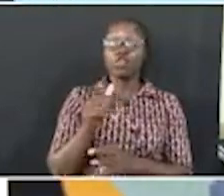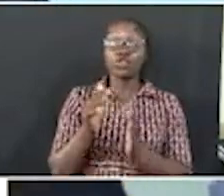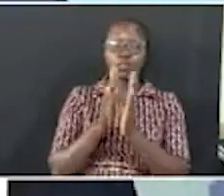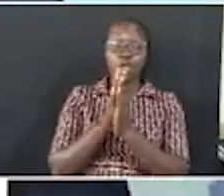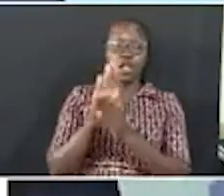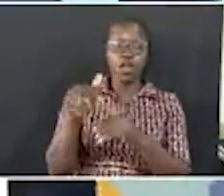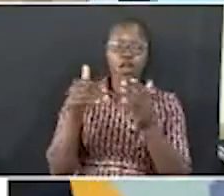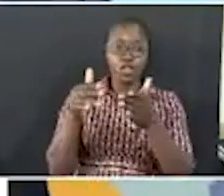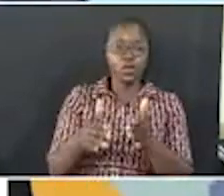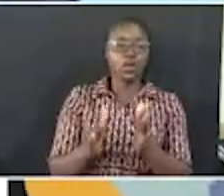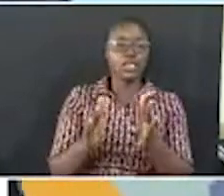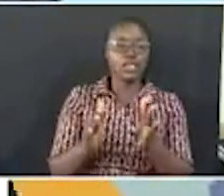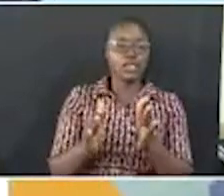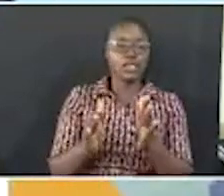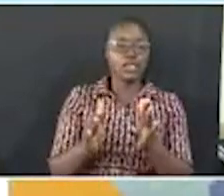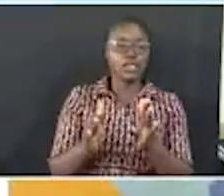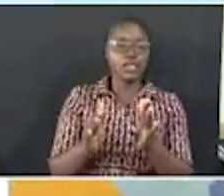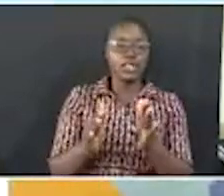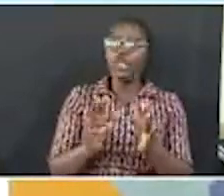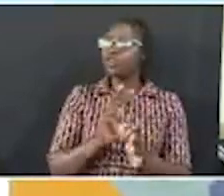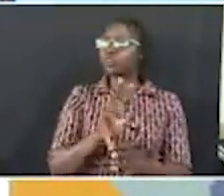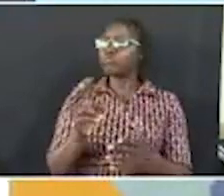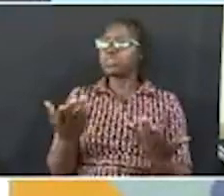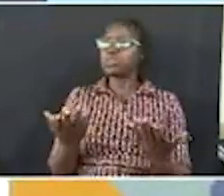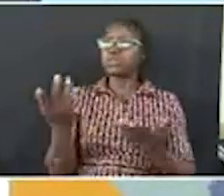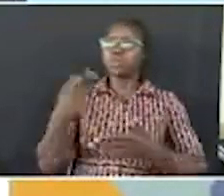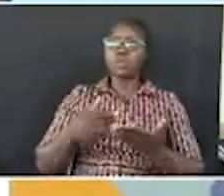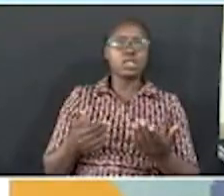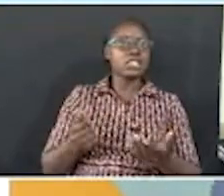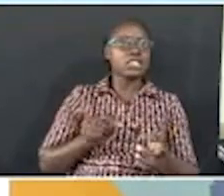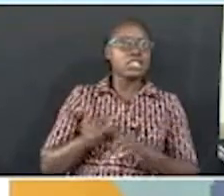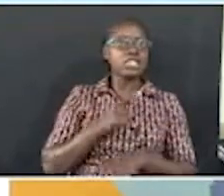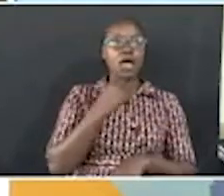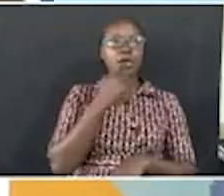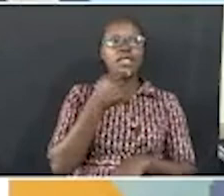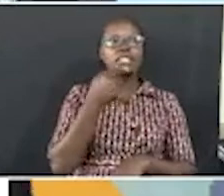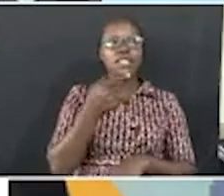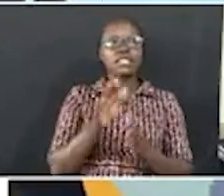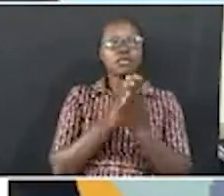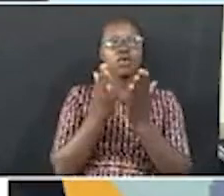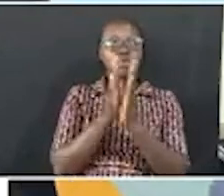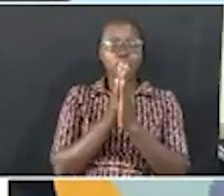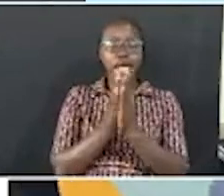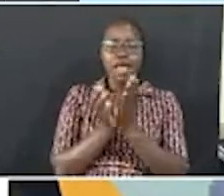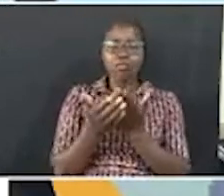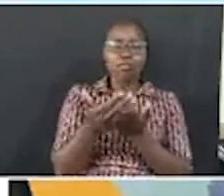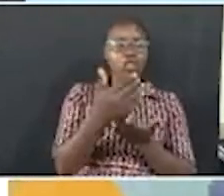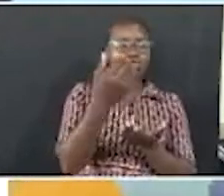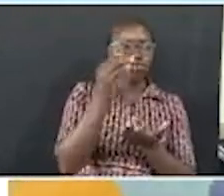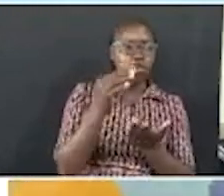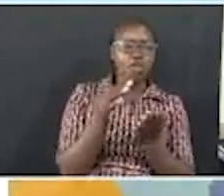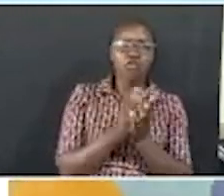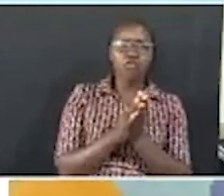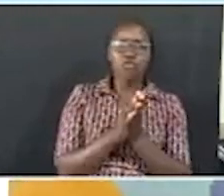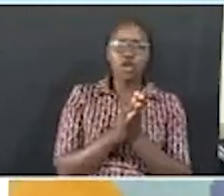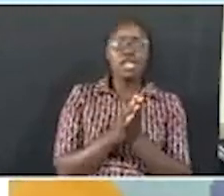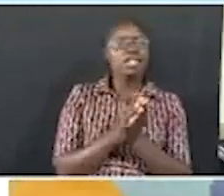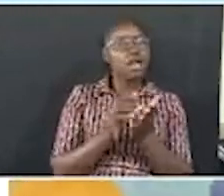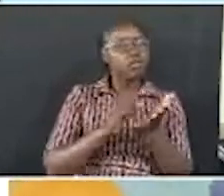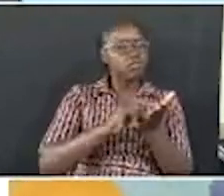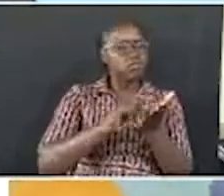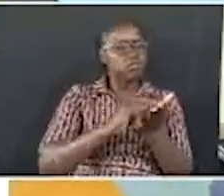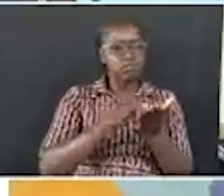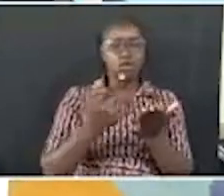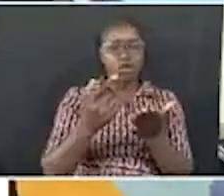pray all the way. You see, this is what Sister White says in the book Prayer, a collection of quotes of E.G. White